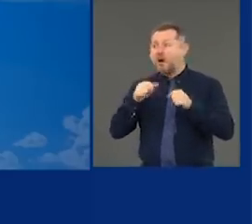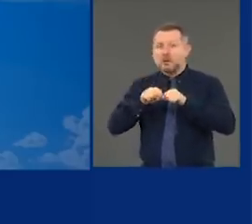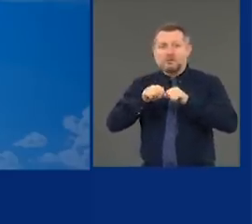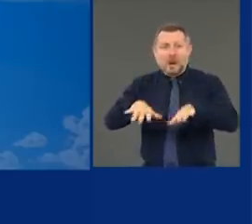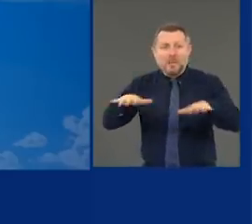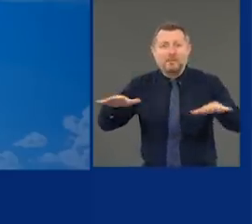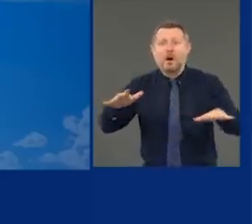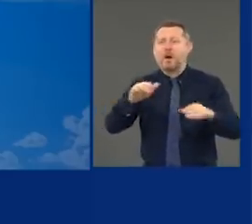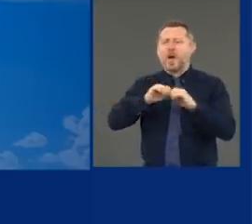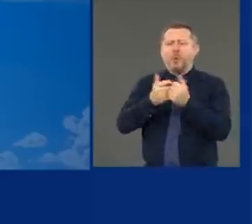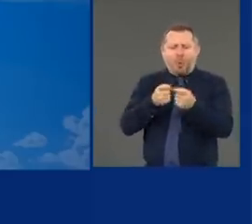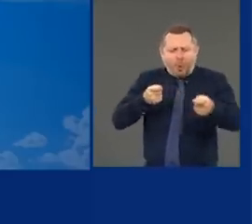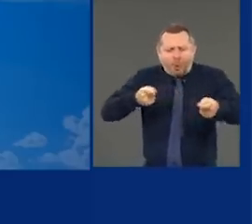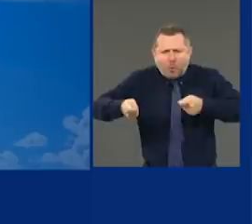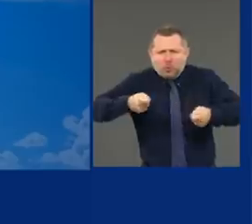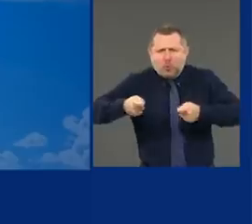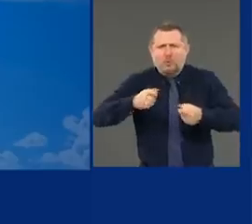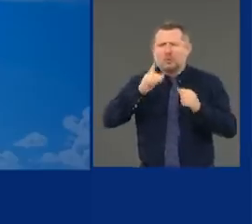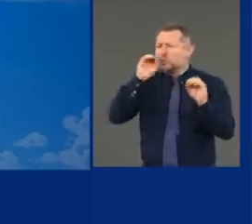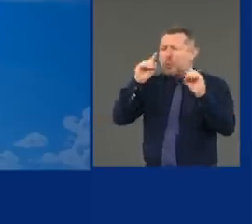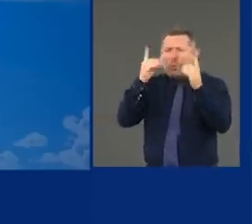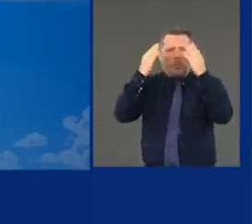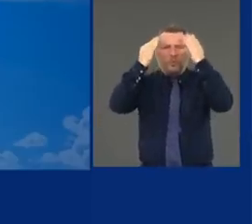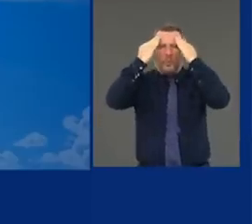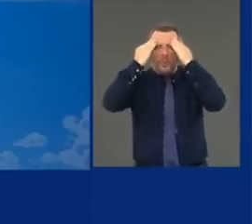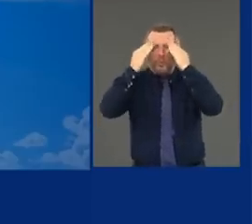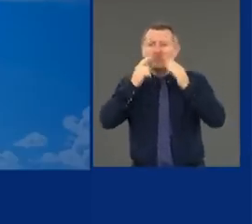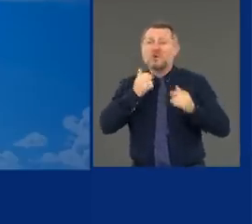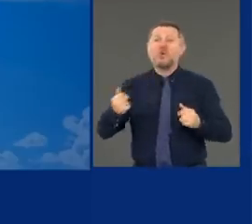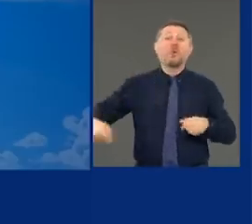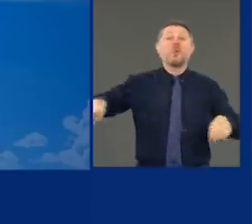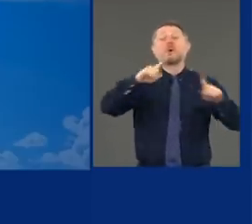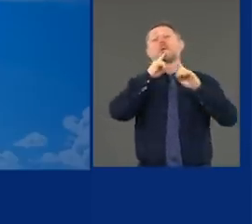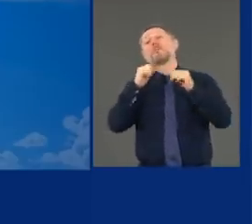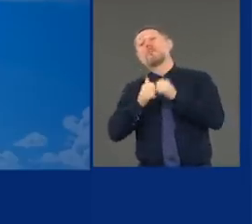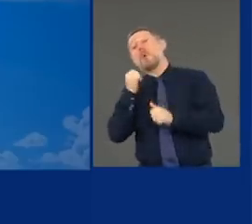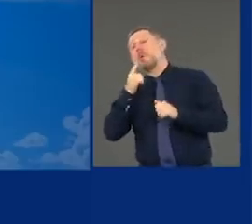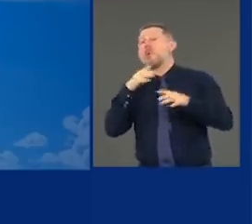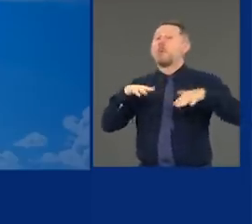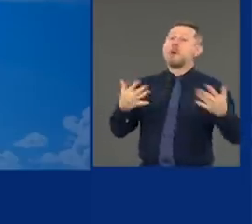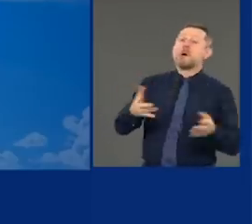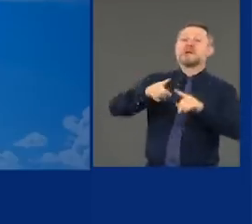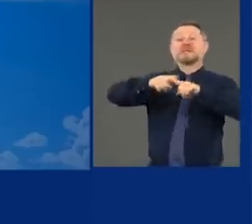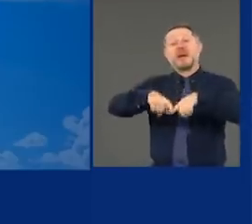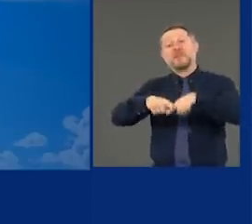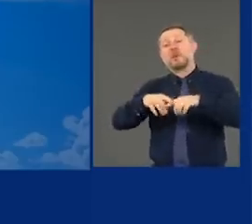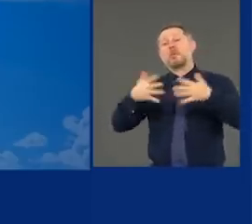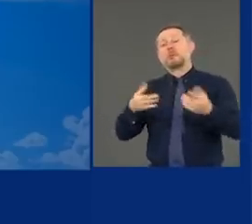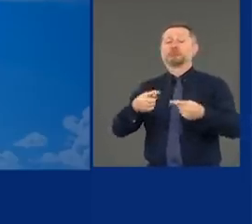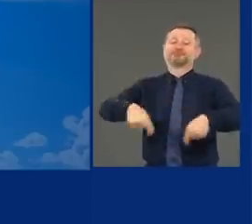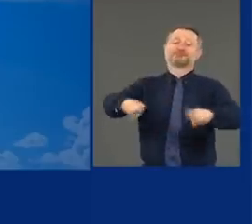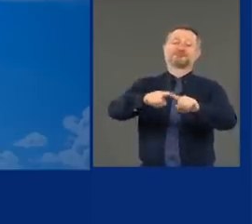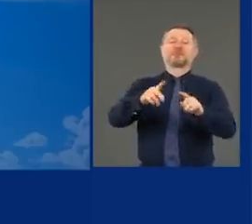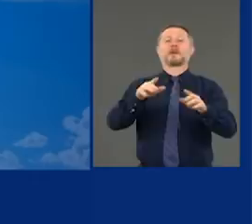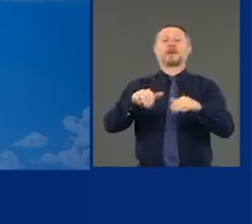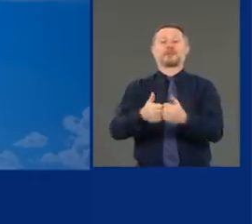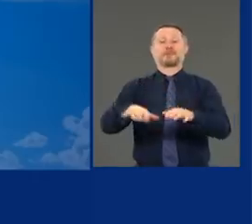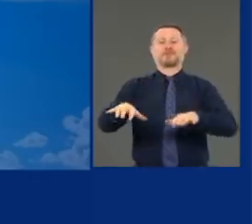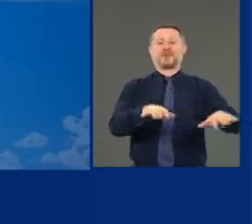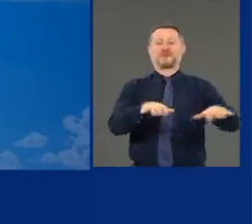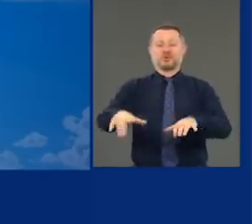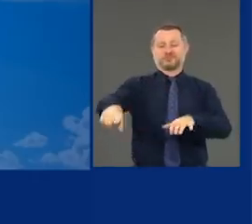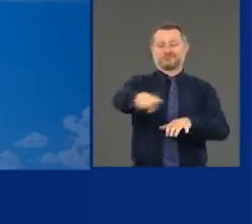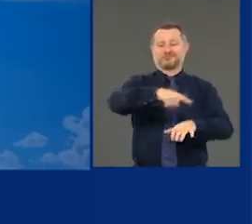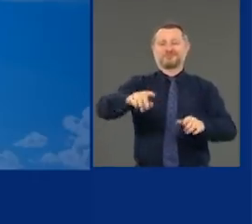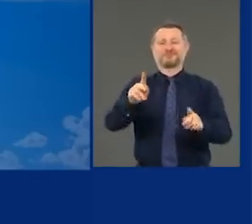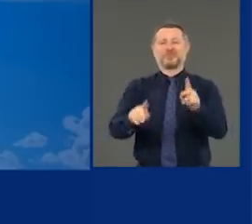virus. And they all said the same thing. Well, it's going to depend on what people do. It's going to depend on what people do. It's going to depend on whether